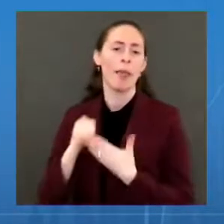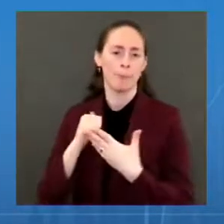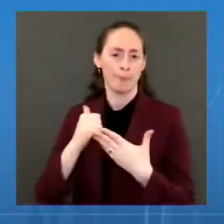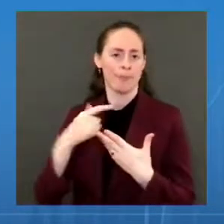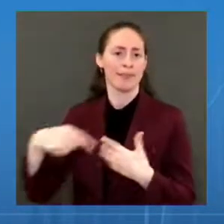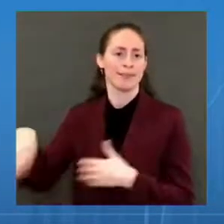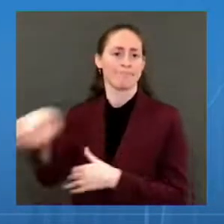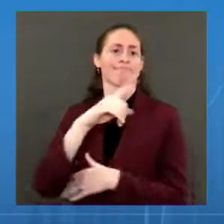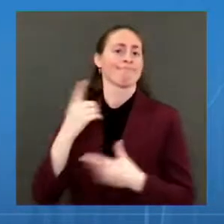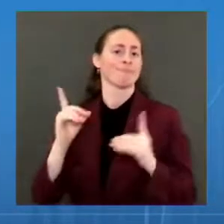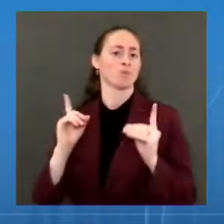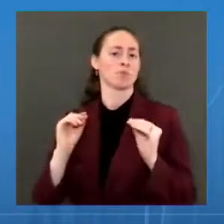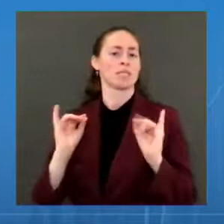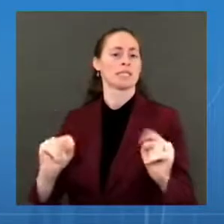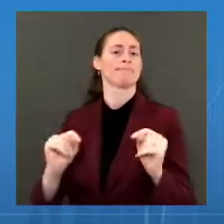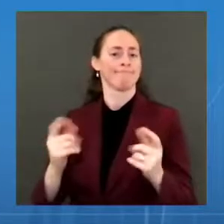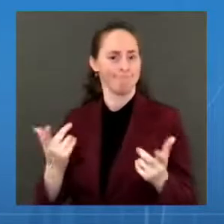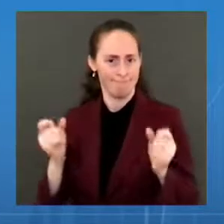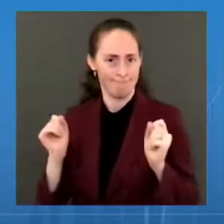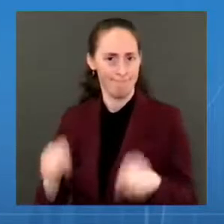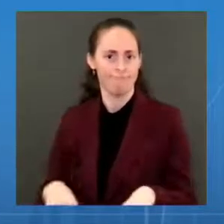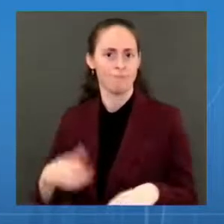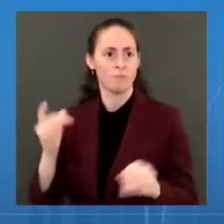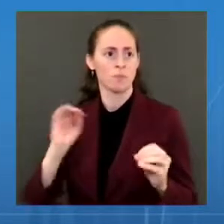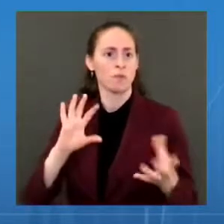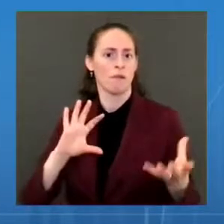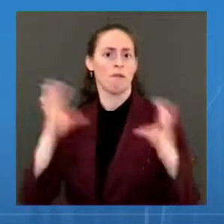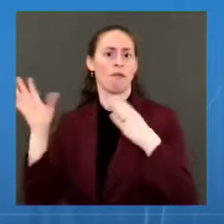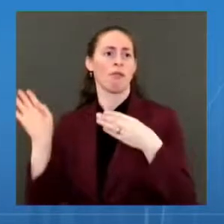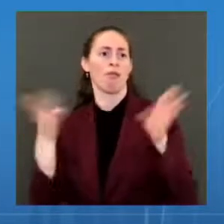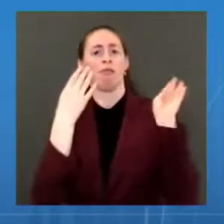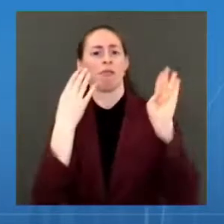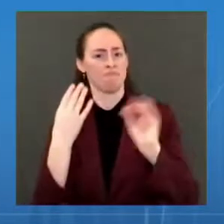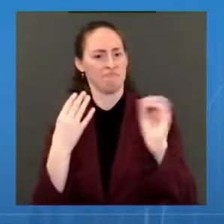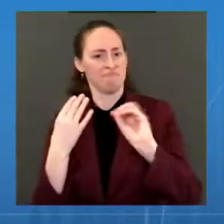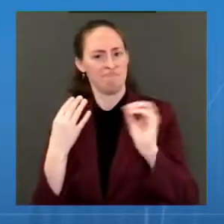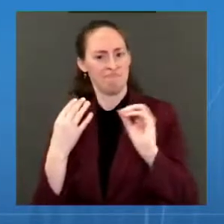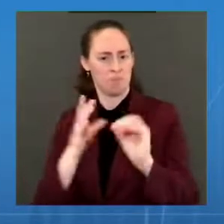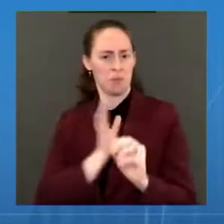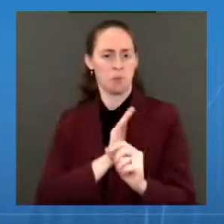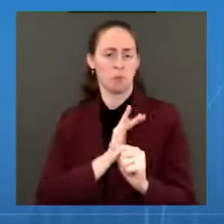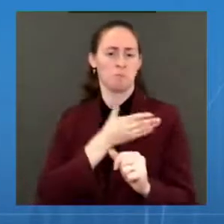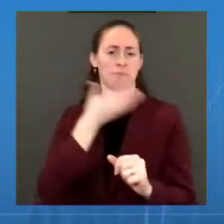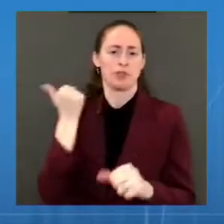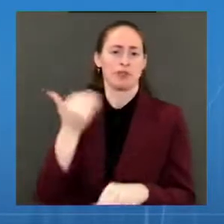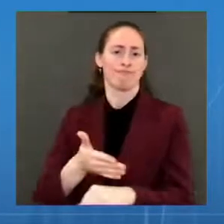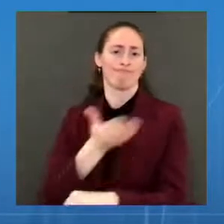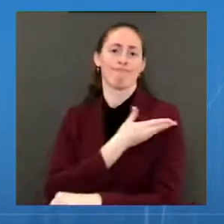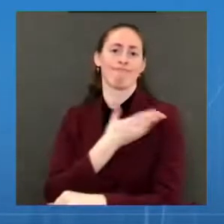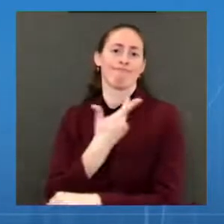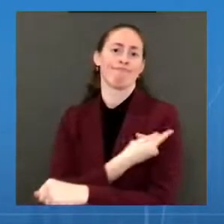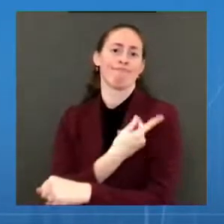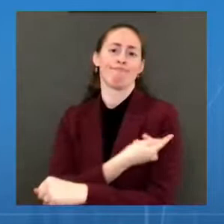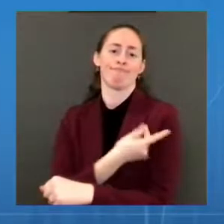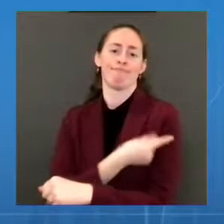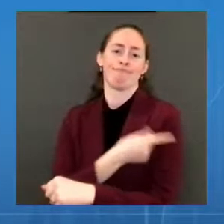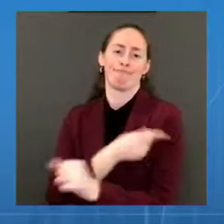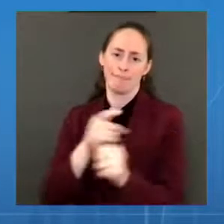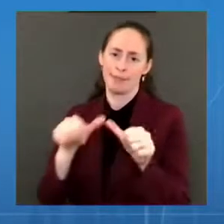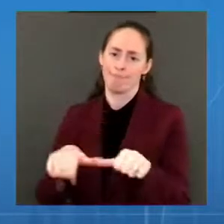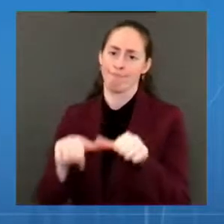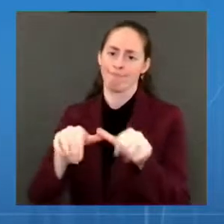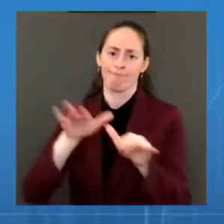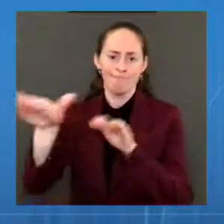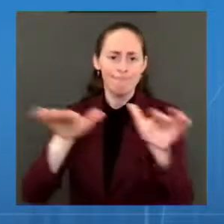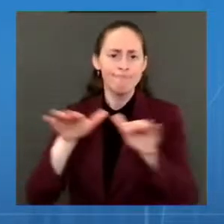without disruptions, and they boost dramatically vaccination rates, and we encourage organizations around the country